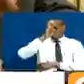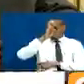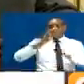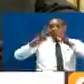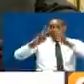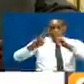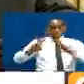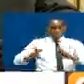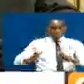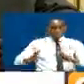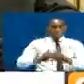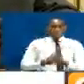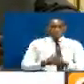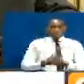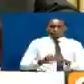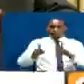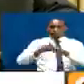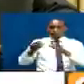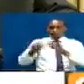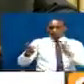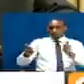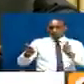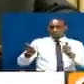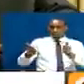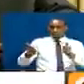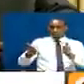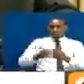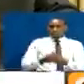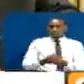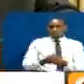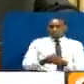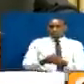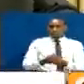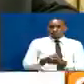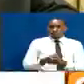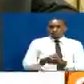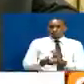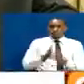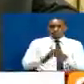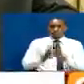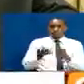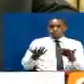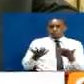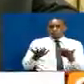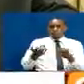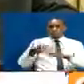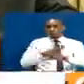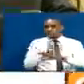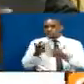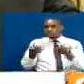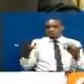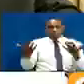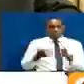to investigate and get to the bottom without drama, you know,